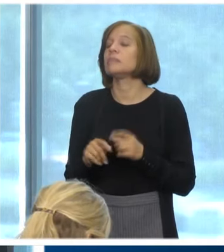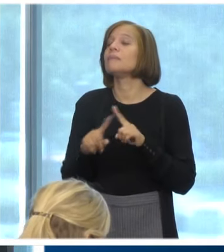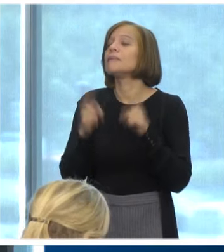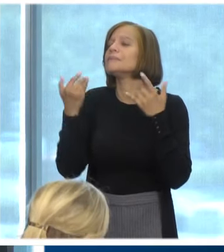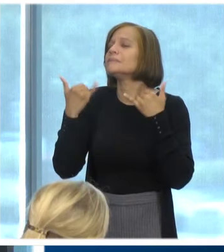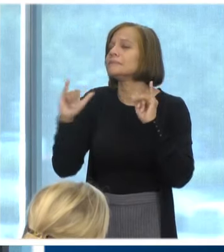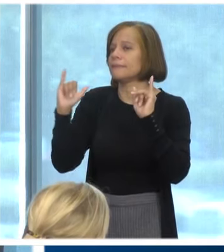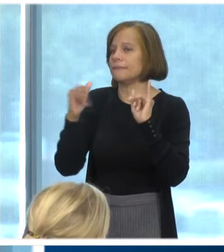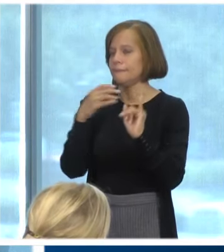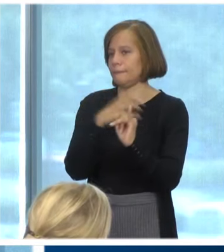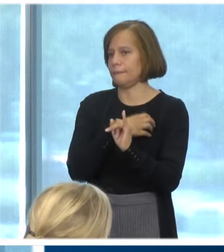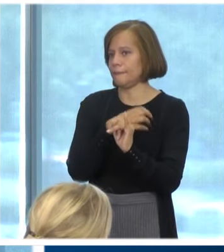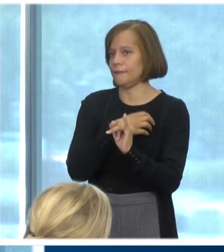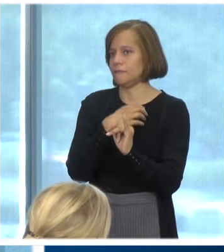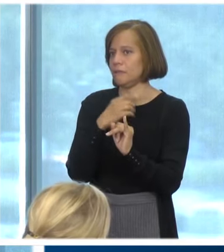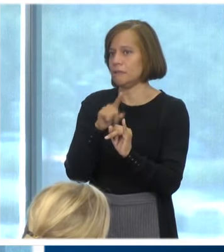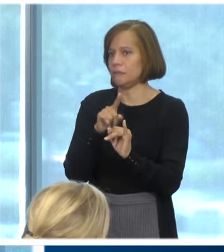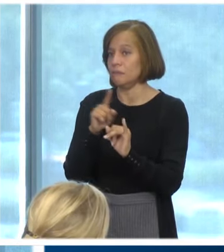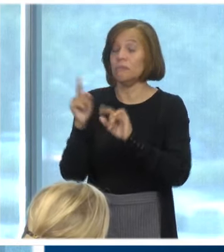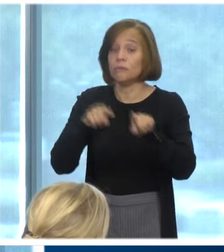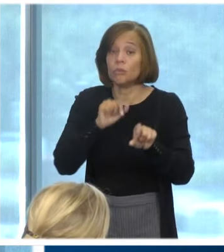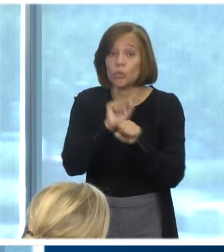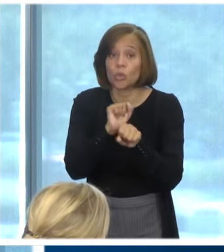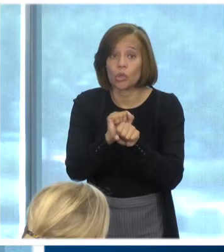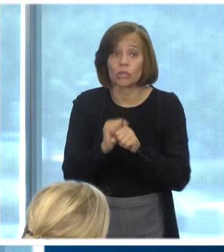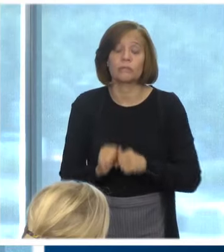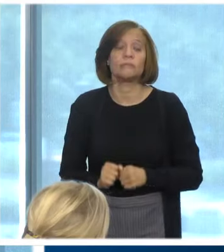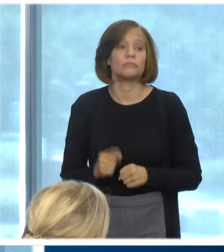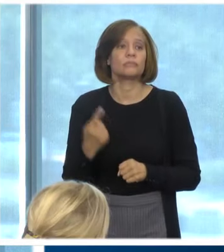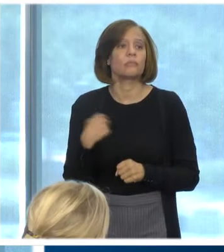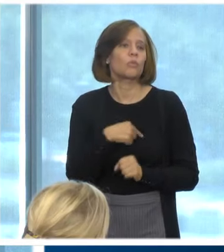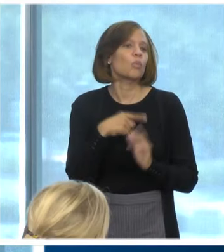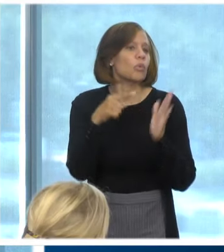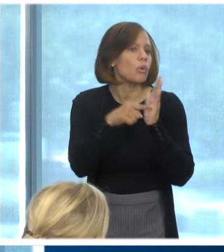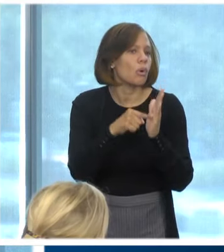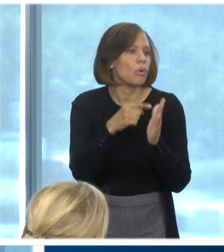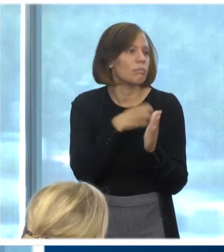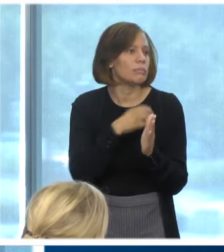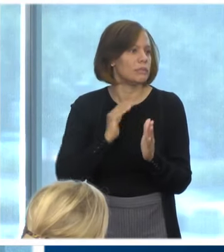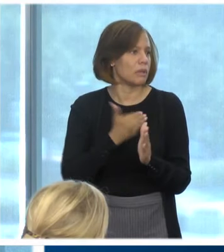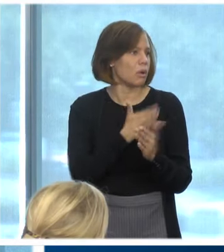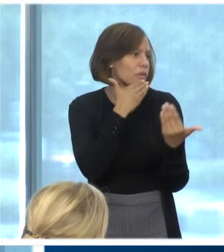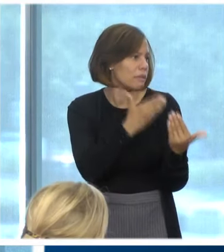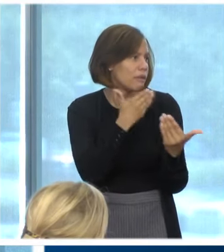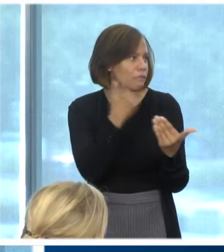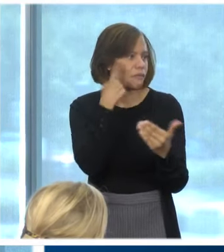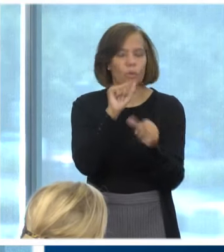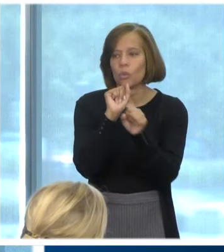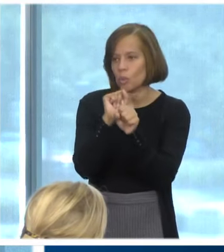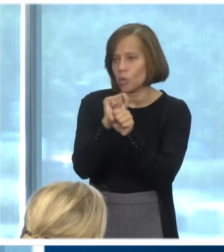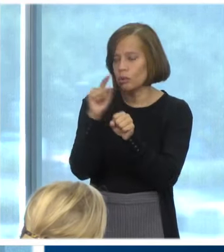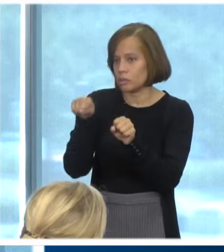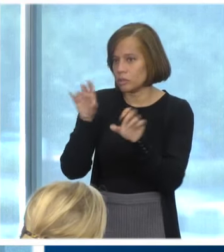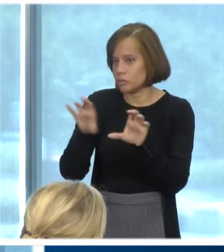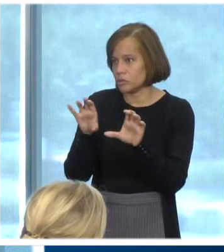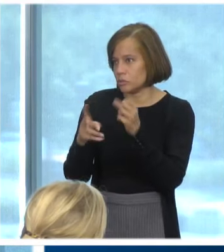officers answered the call to duty. We owe officers our thanks for the work they did keeping people